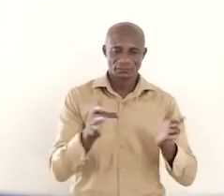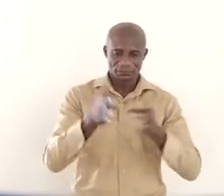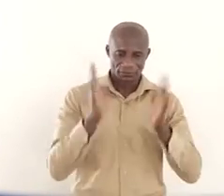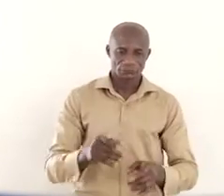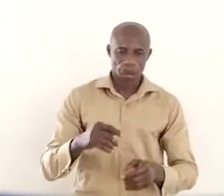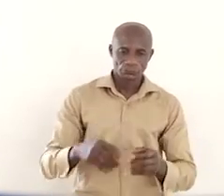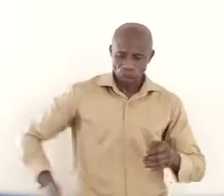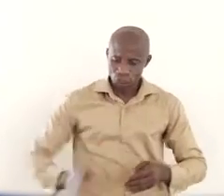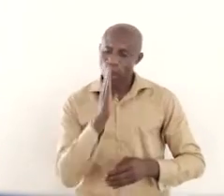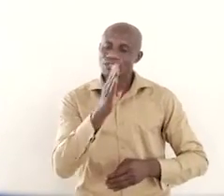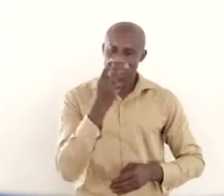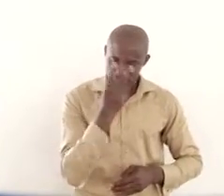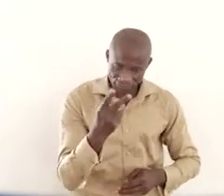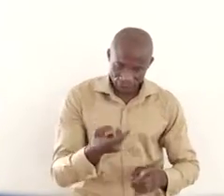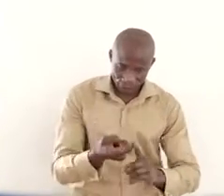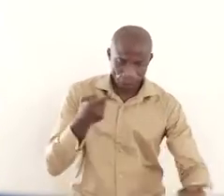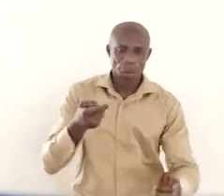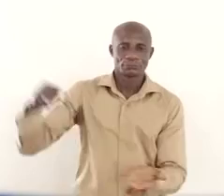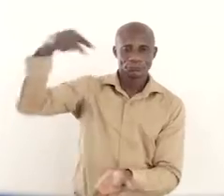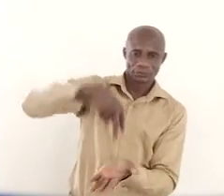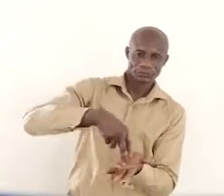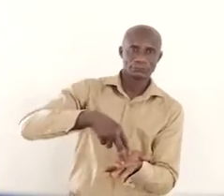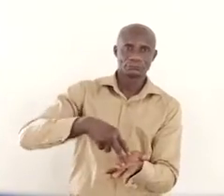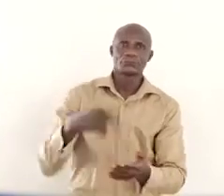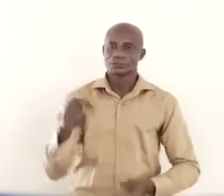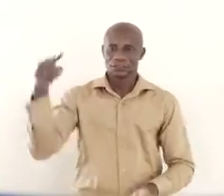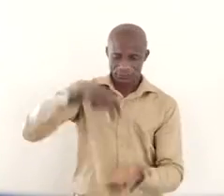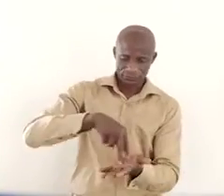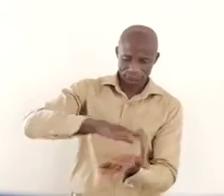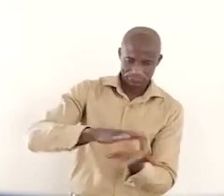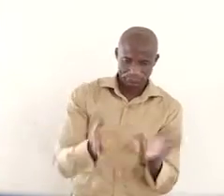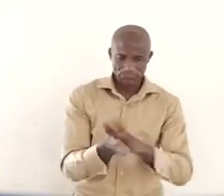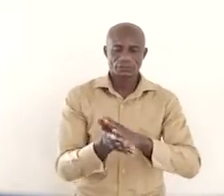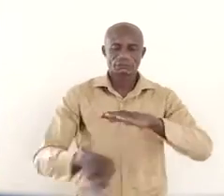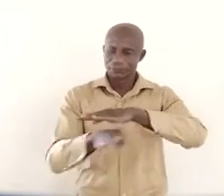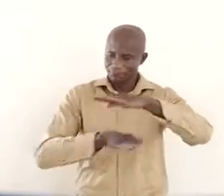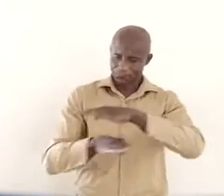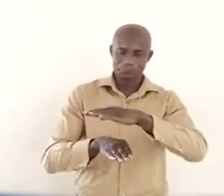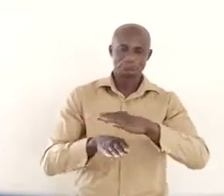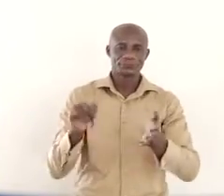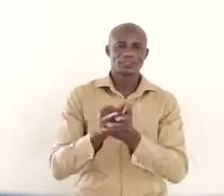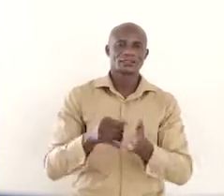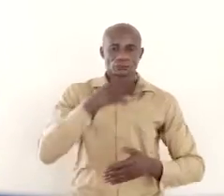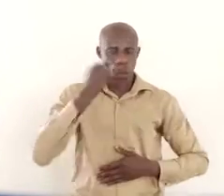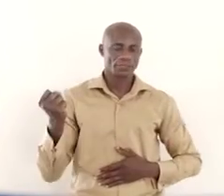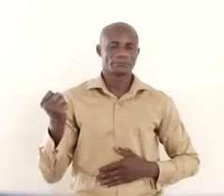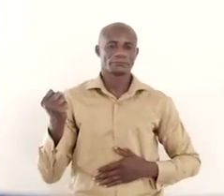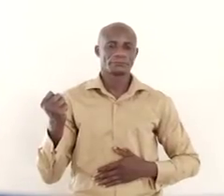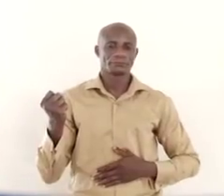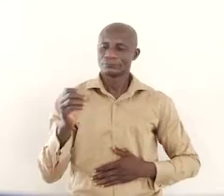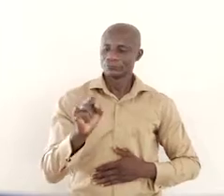Christian should be seen from the point of view of the resurrection. The resurrection becomes the prison that you